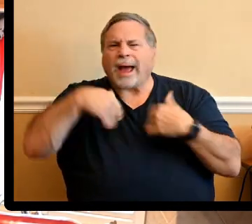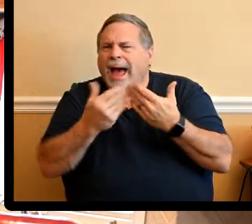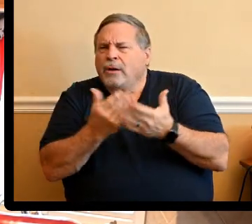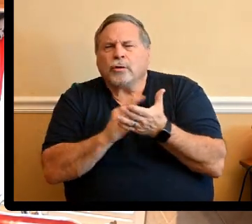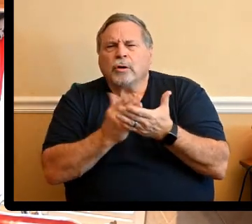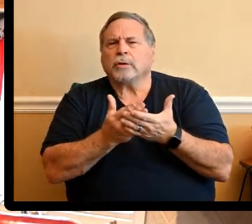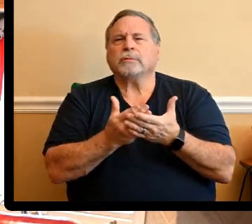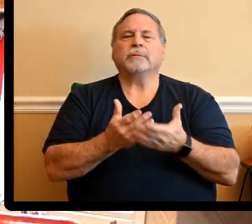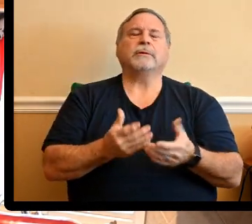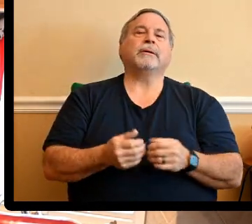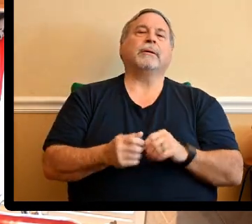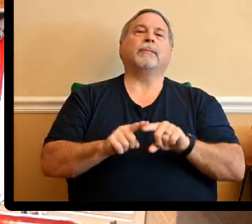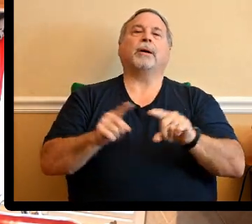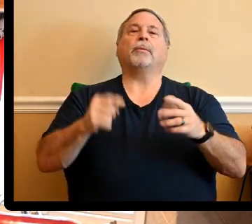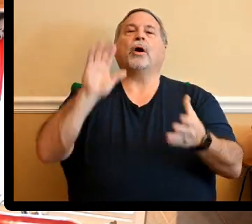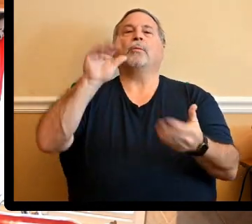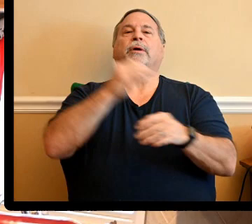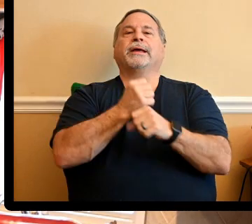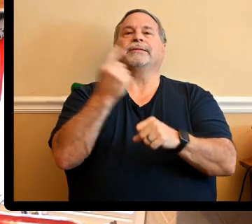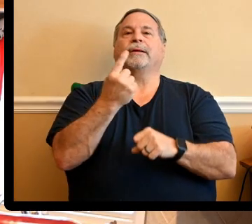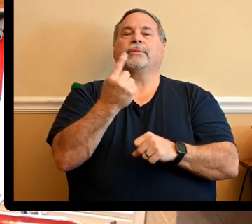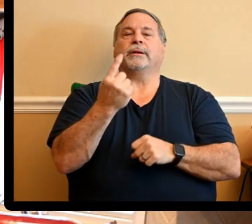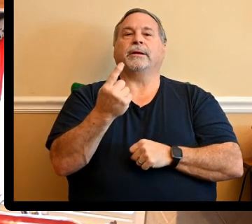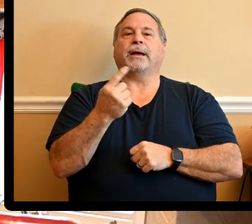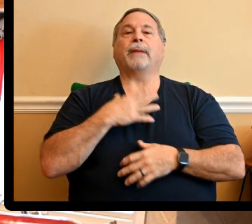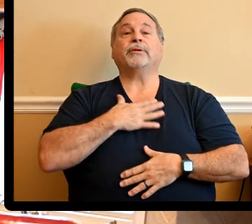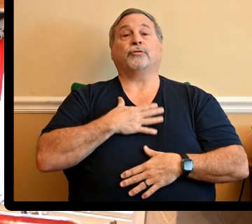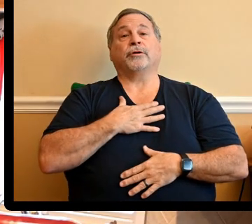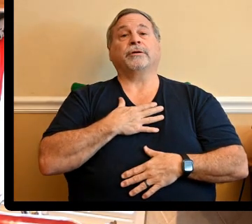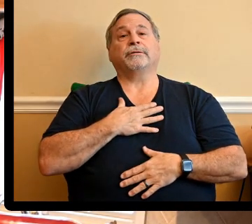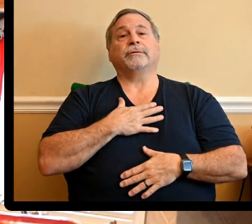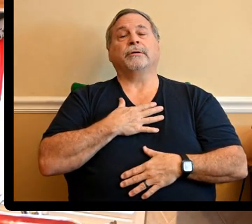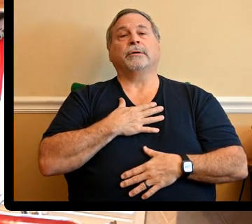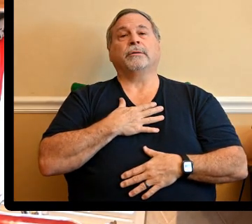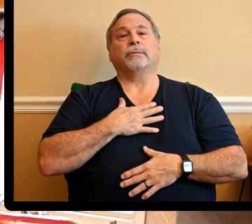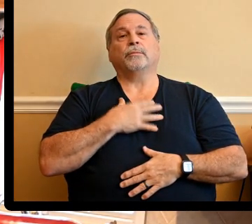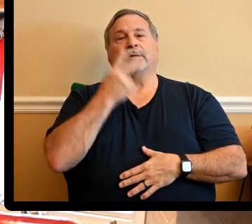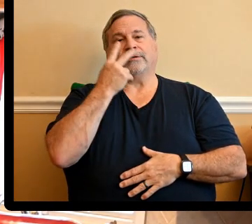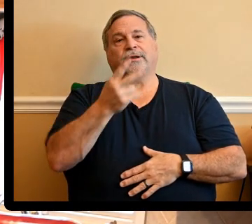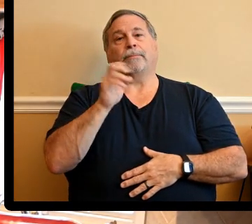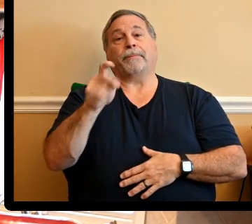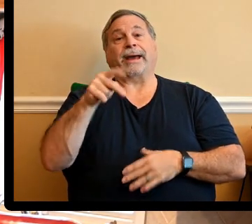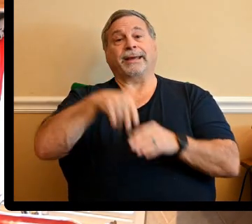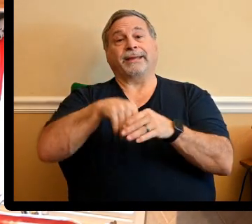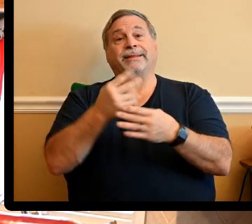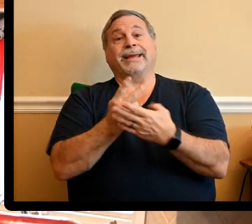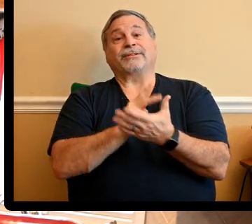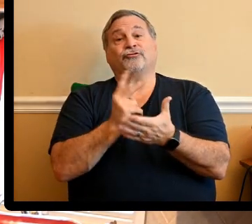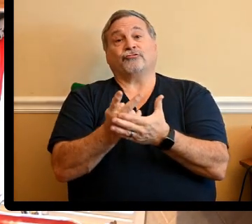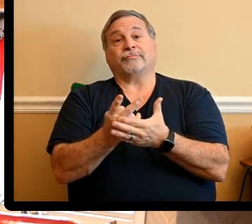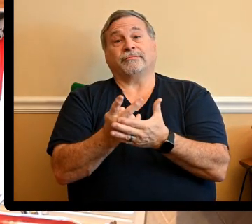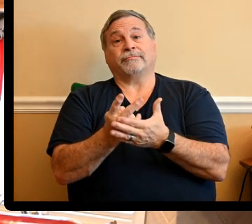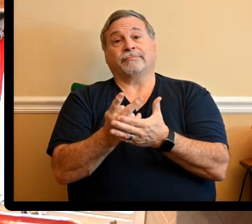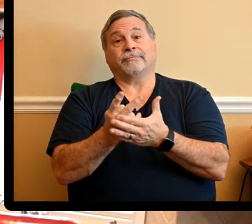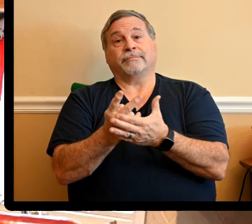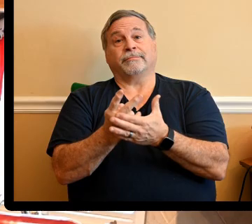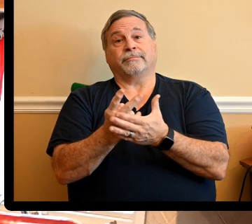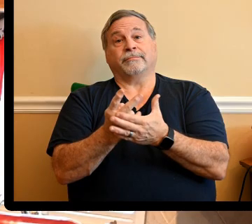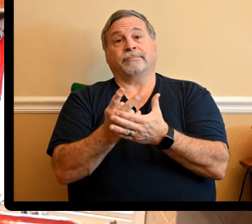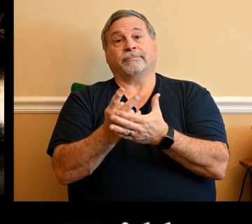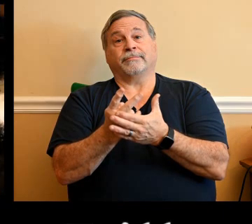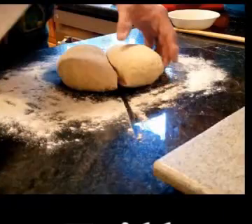know how to cook. But we hope you're getting something out of this. I'm enjoying it, so we'll see you back here in the kitchen.